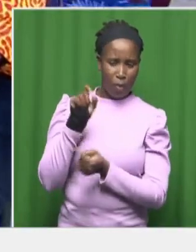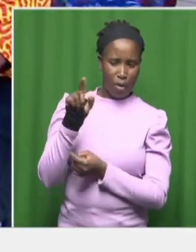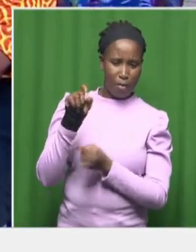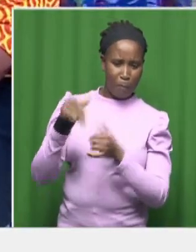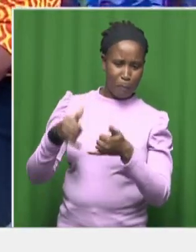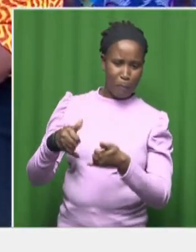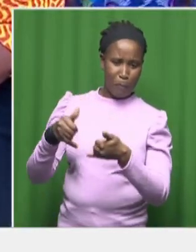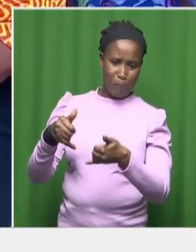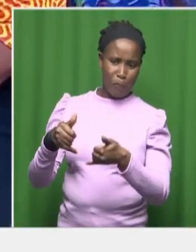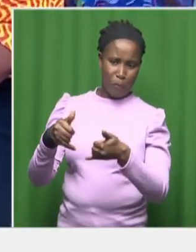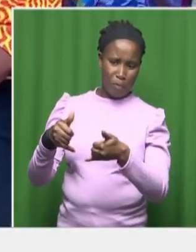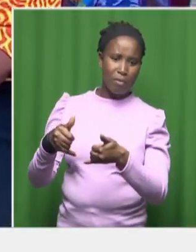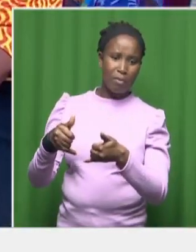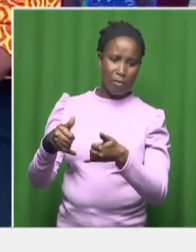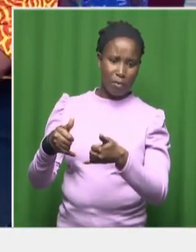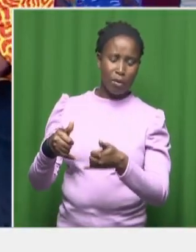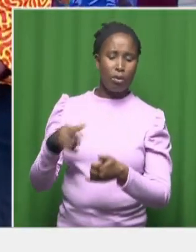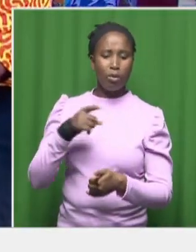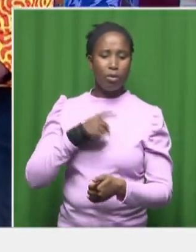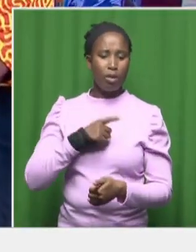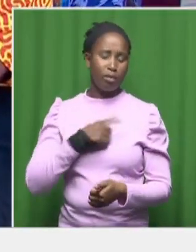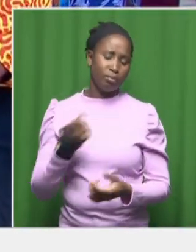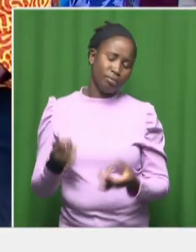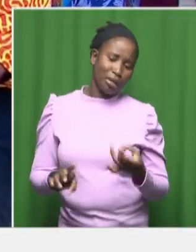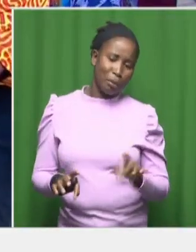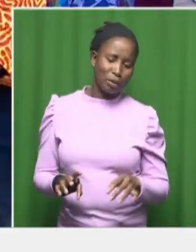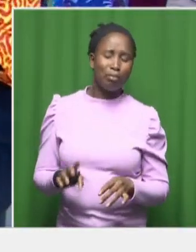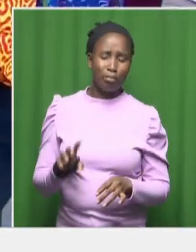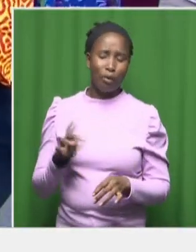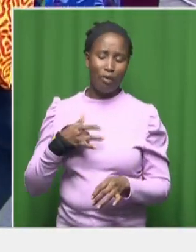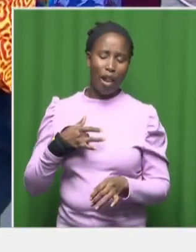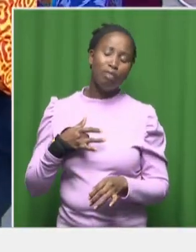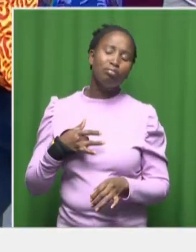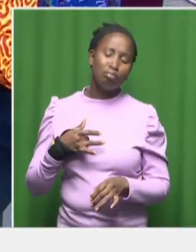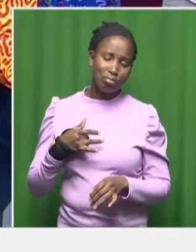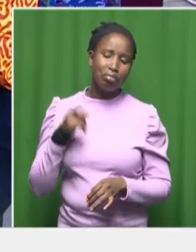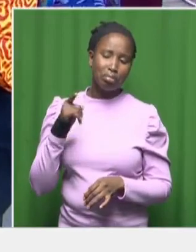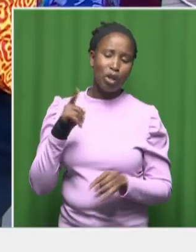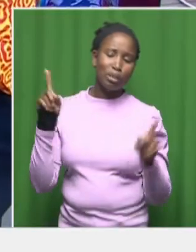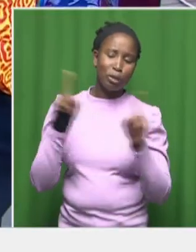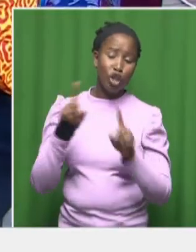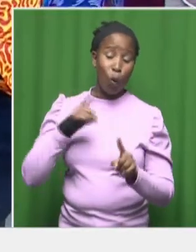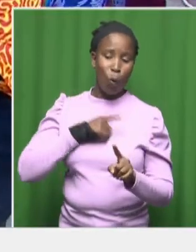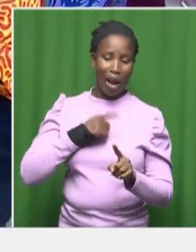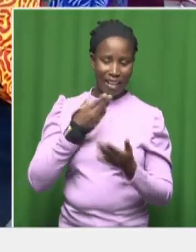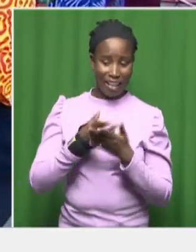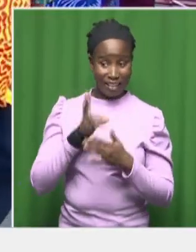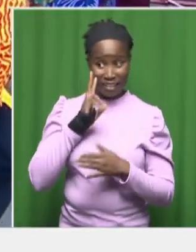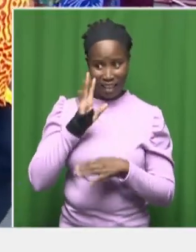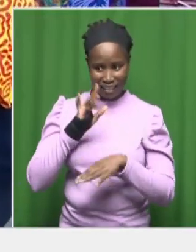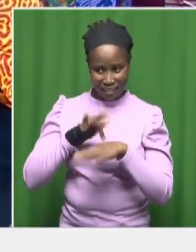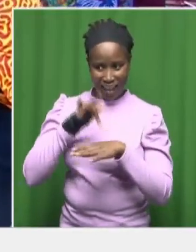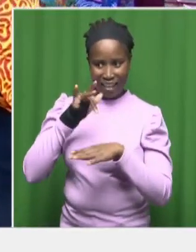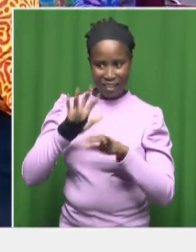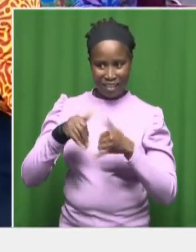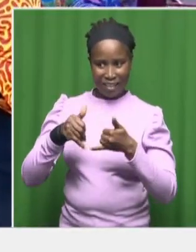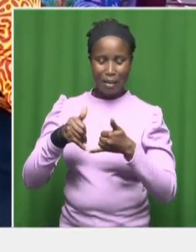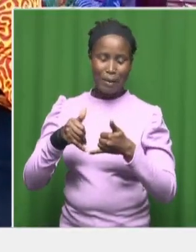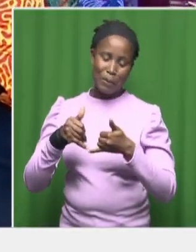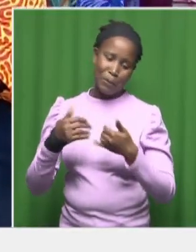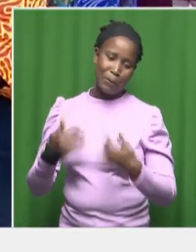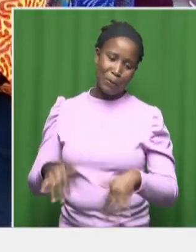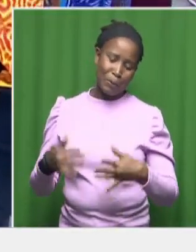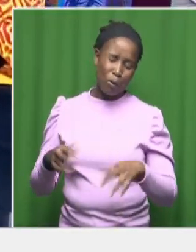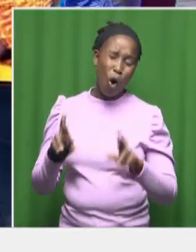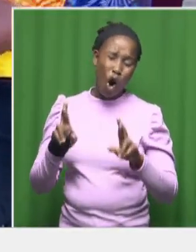we see it far away from you, and for us it's really special to see it as close as it is to us, and hoping obviously to take it